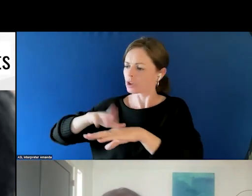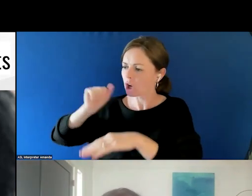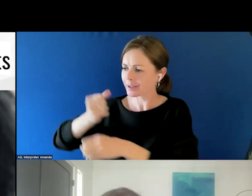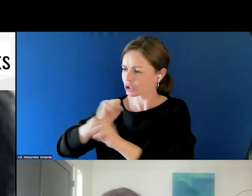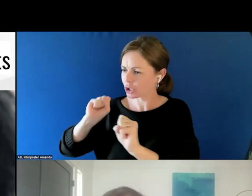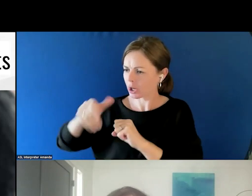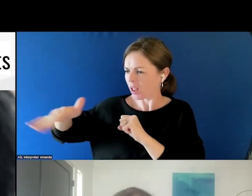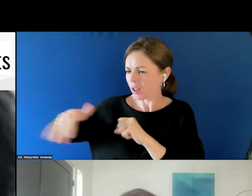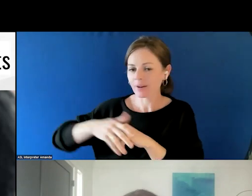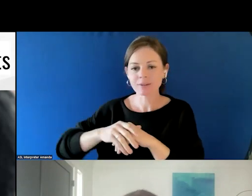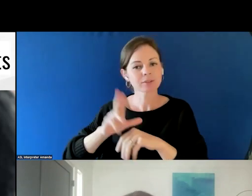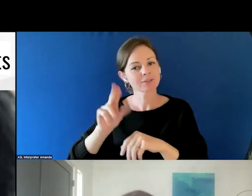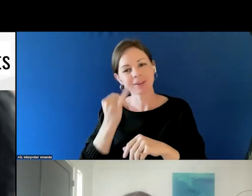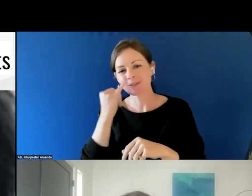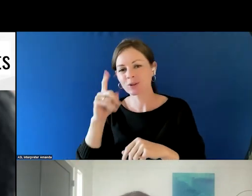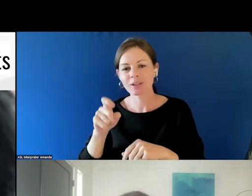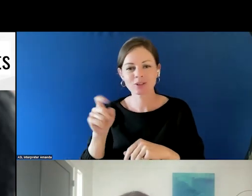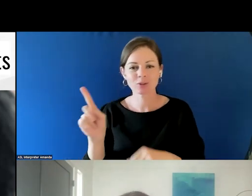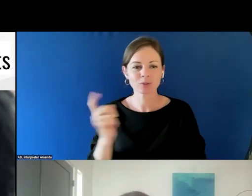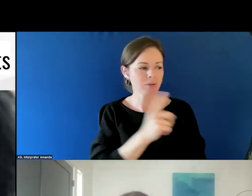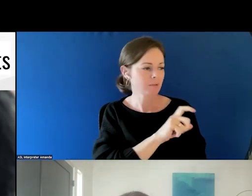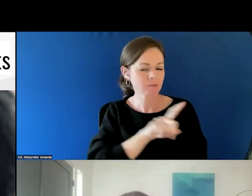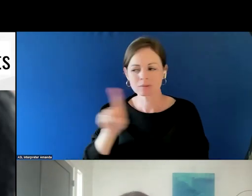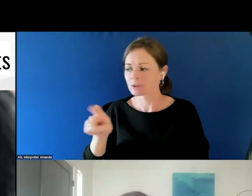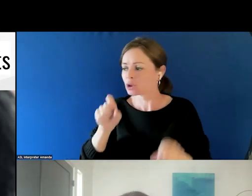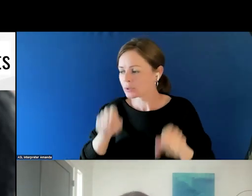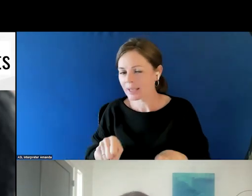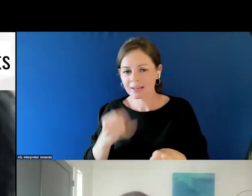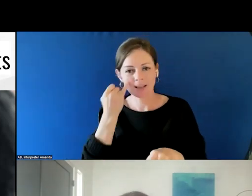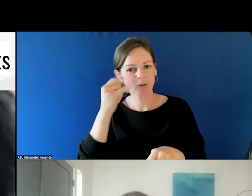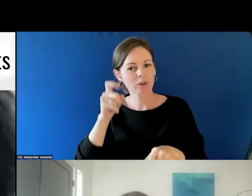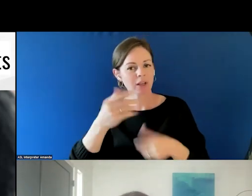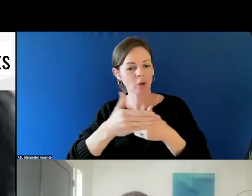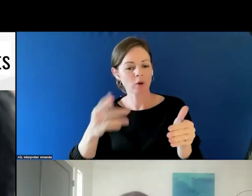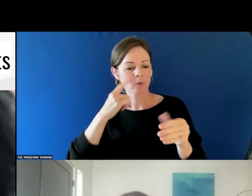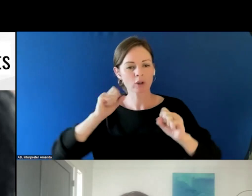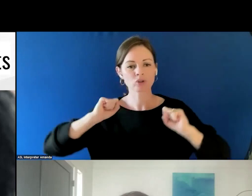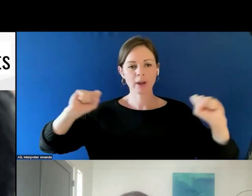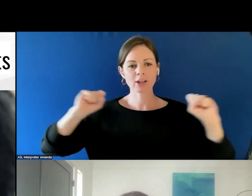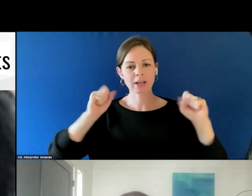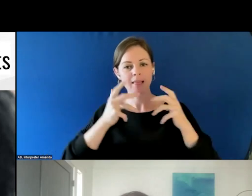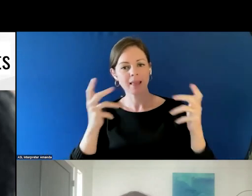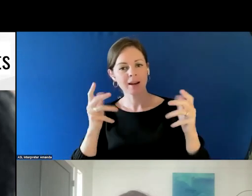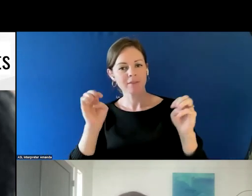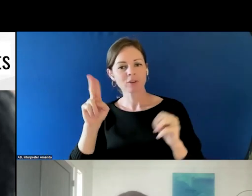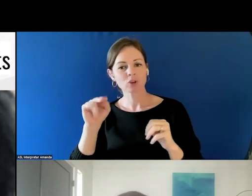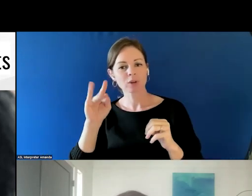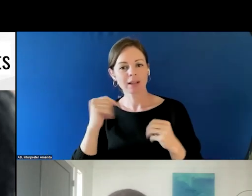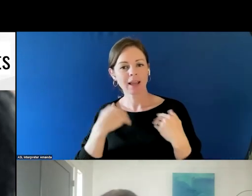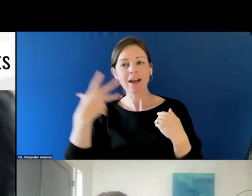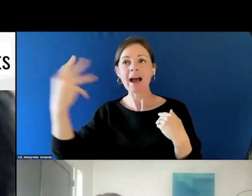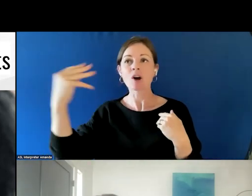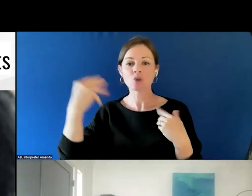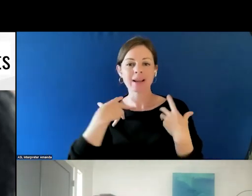to pace, that's okay. If you want a room for stretching, a lot of the empath units have outdoor healing gardens, and